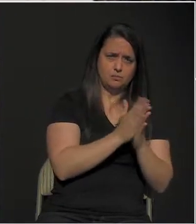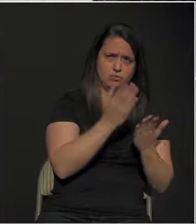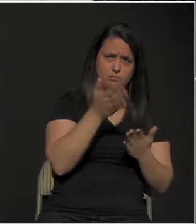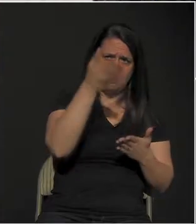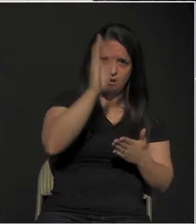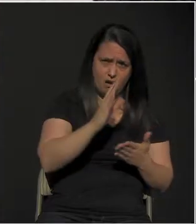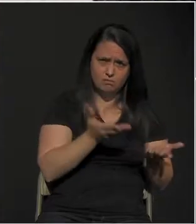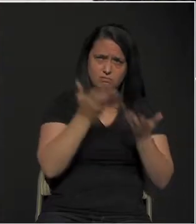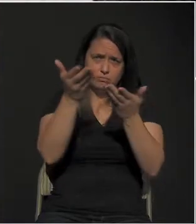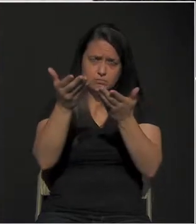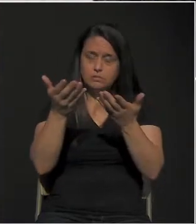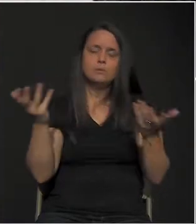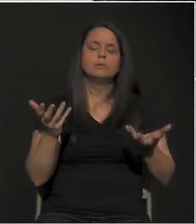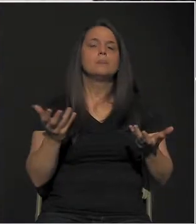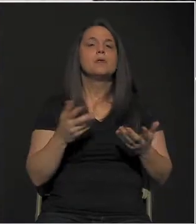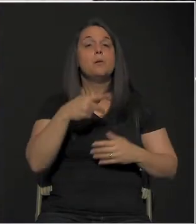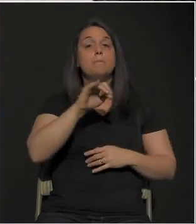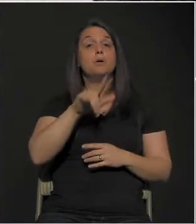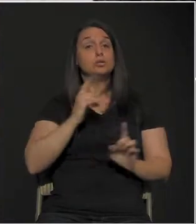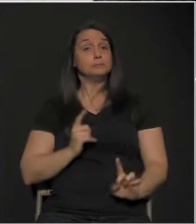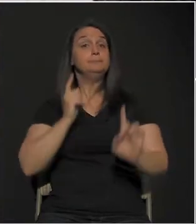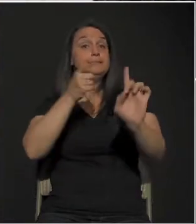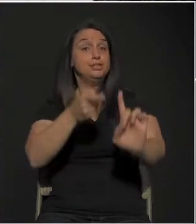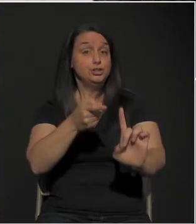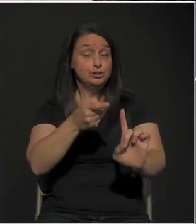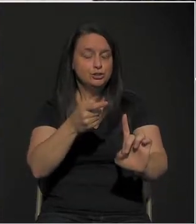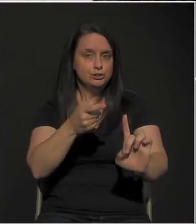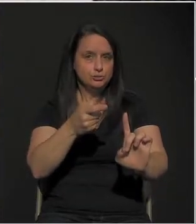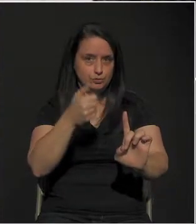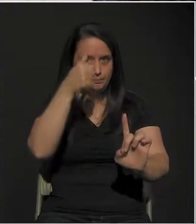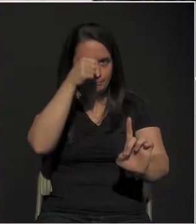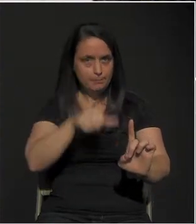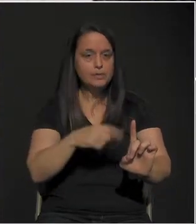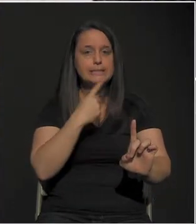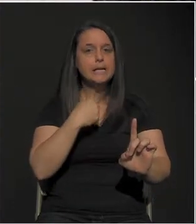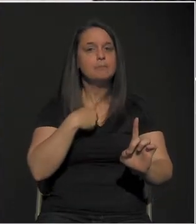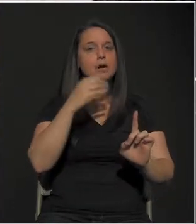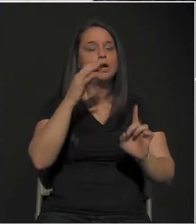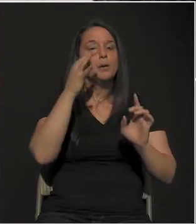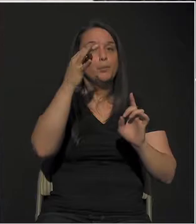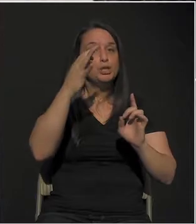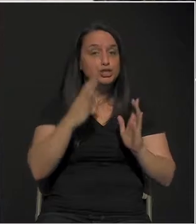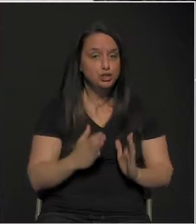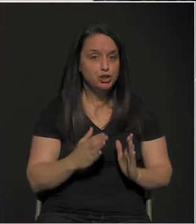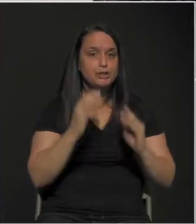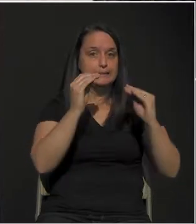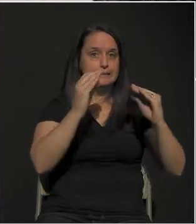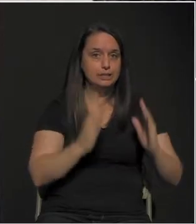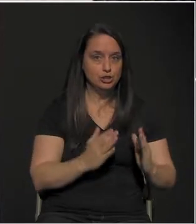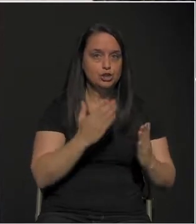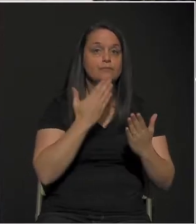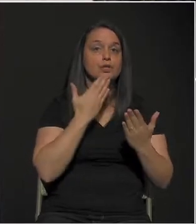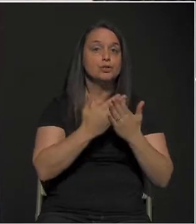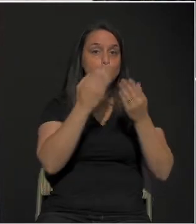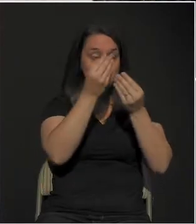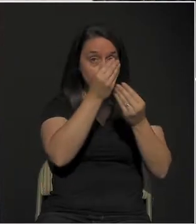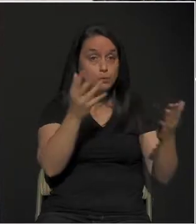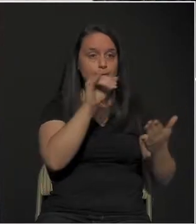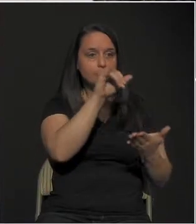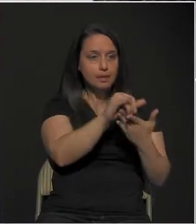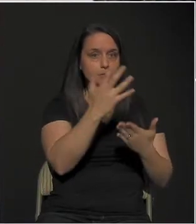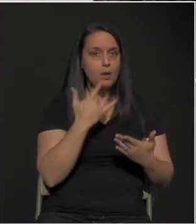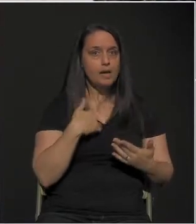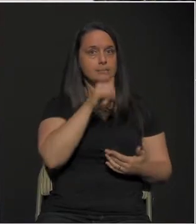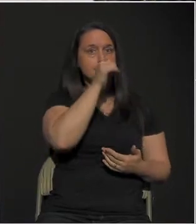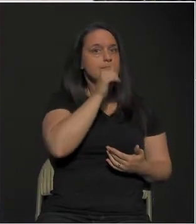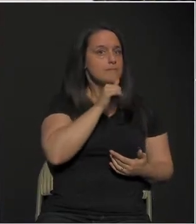if Paul's mission, remember Paul said, I am a preacher and I am an apostle and I am a teacher of the good news and that is why I am suffering,